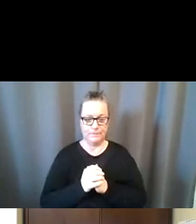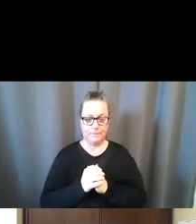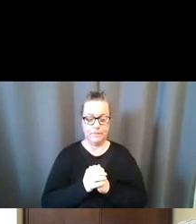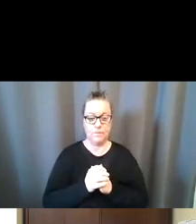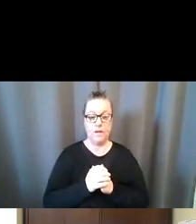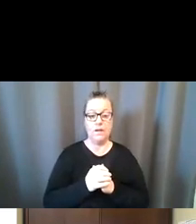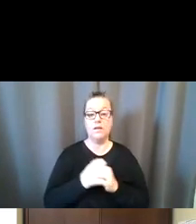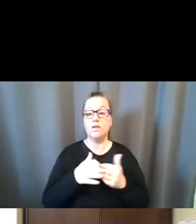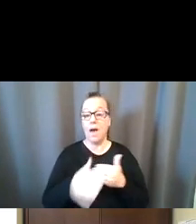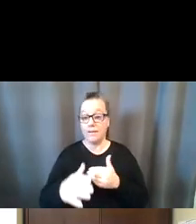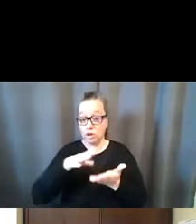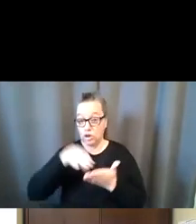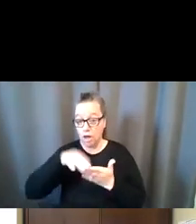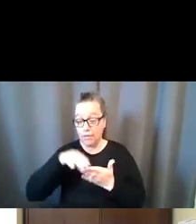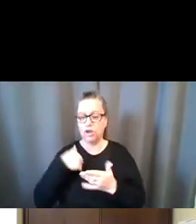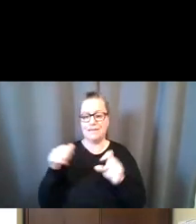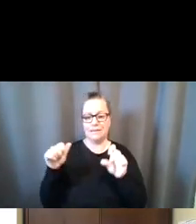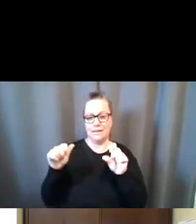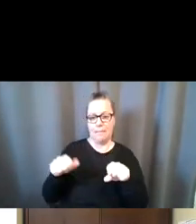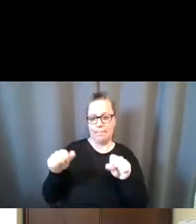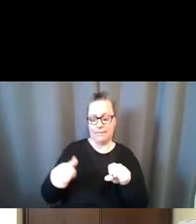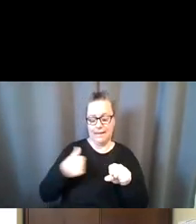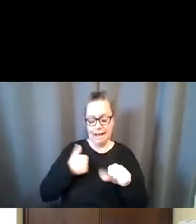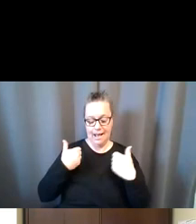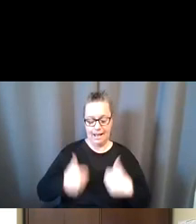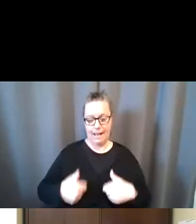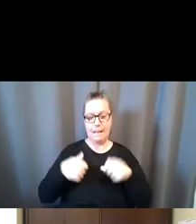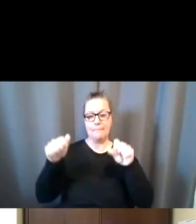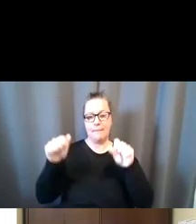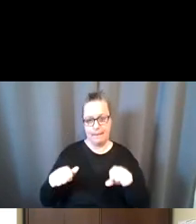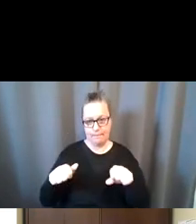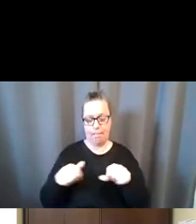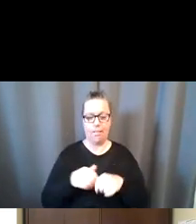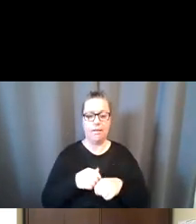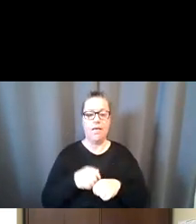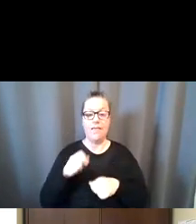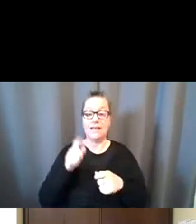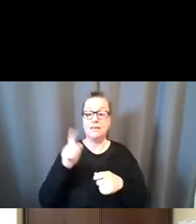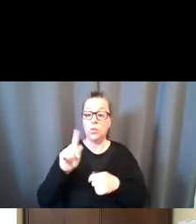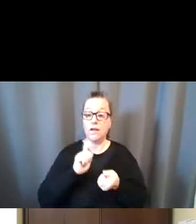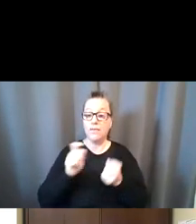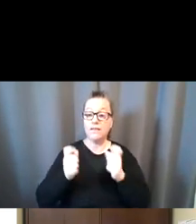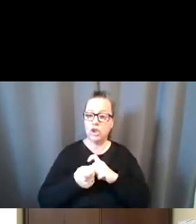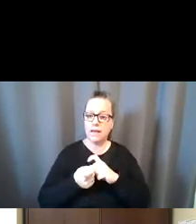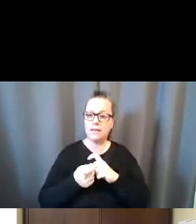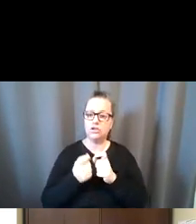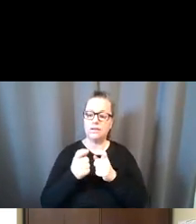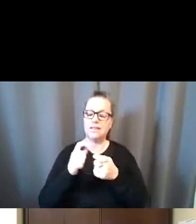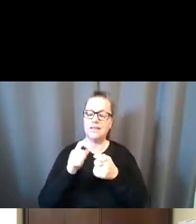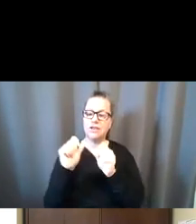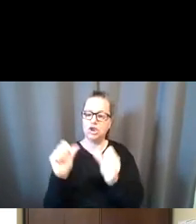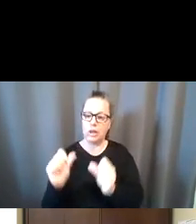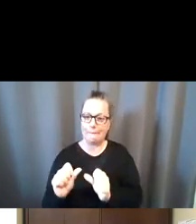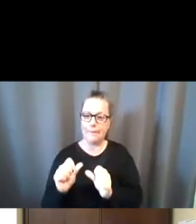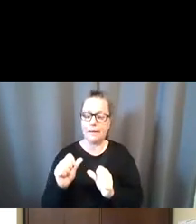After knowledge comes ability. I am able to. This is where the change is actually taking shape. I am showing